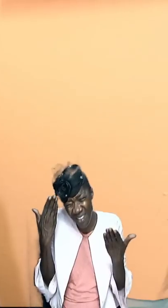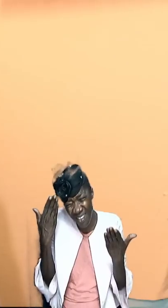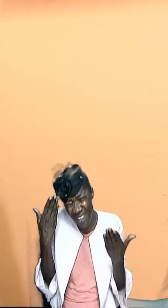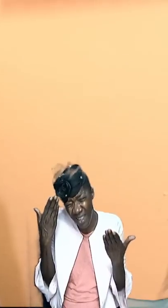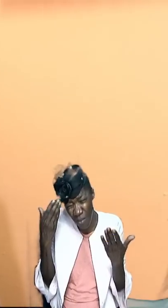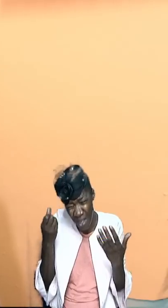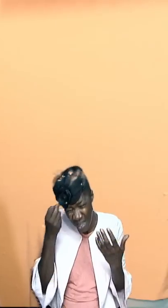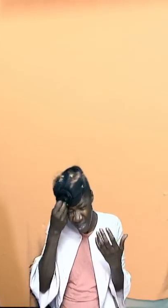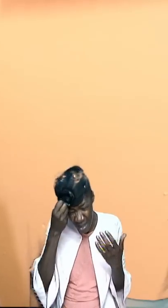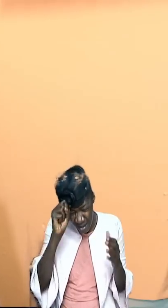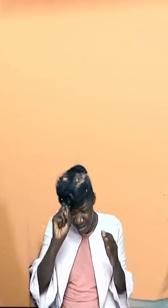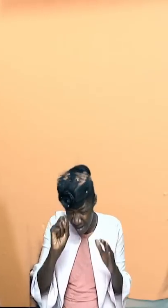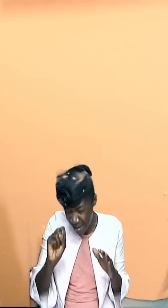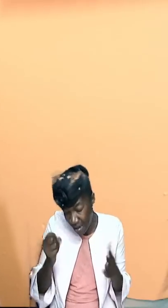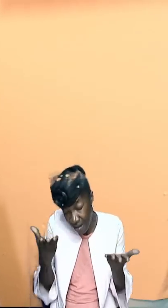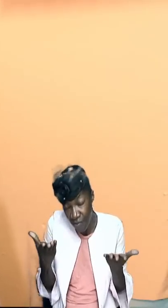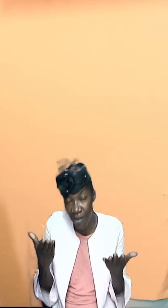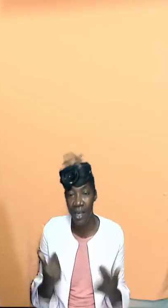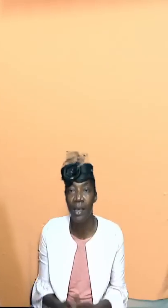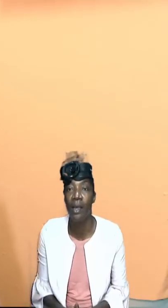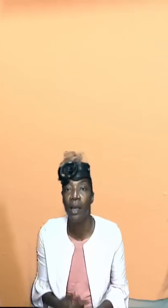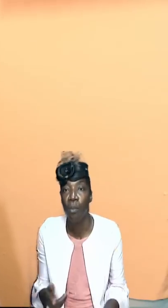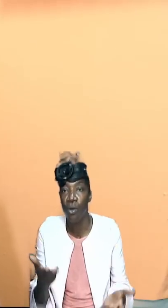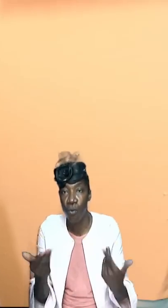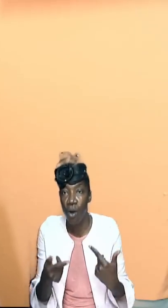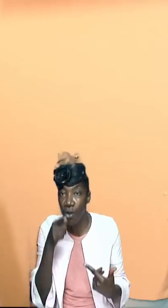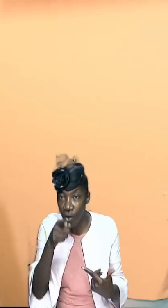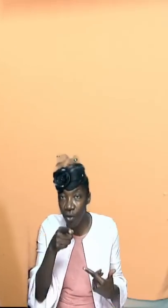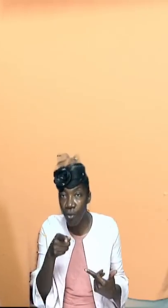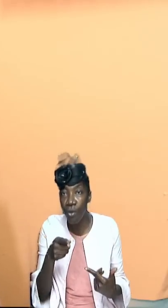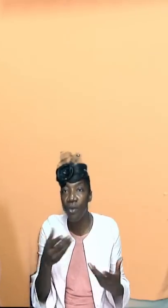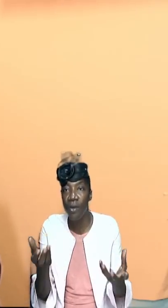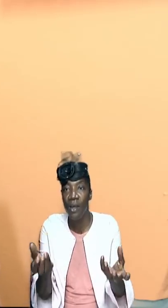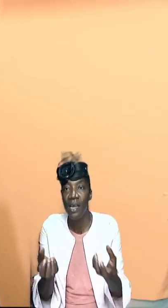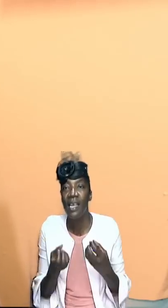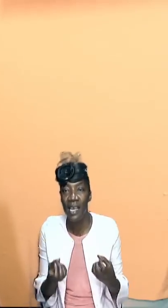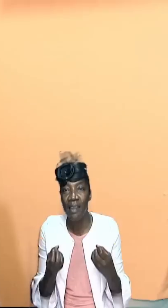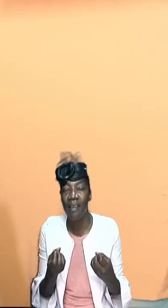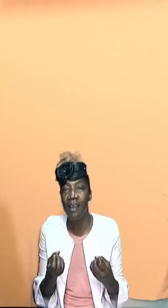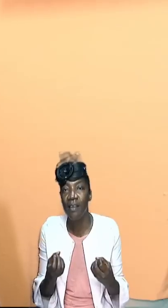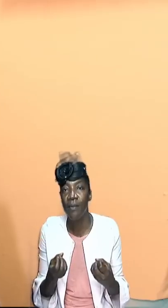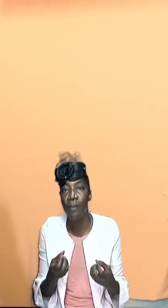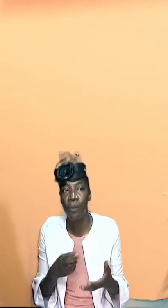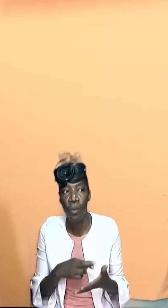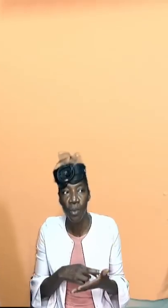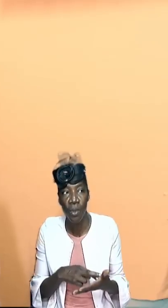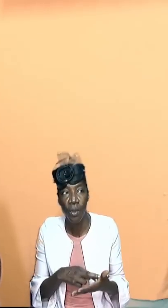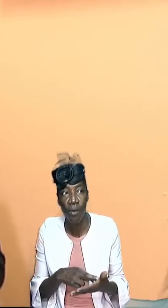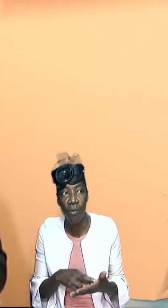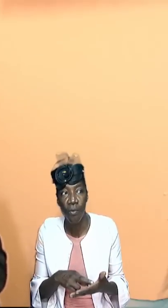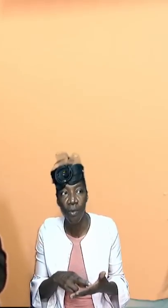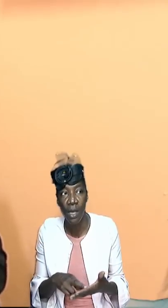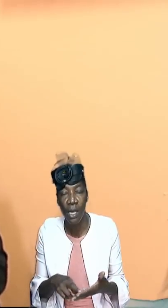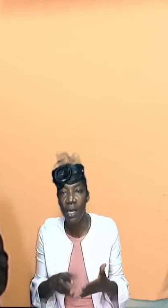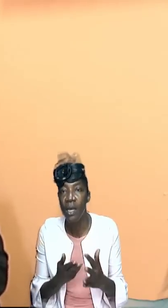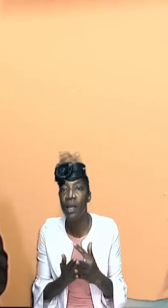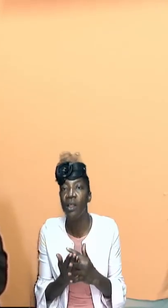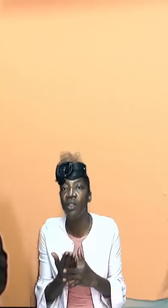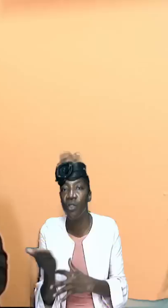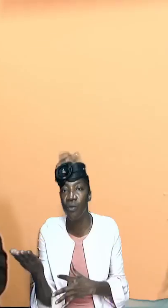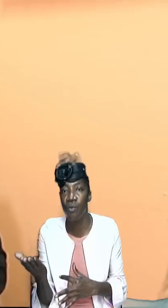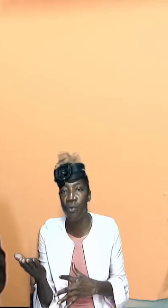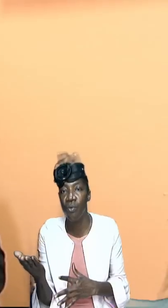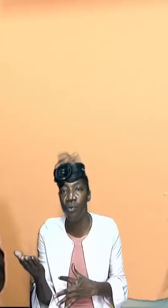scientific, but I want us to get the basic essence of what it is saying. And as I read through it, I'm going to make one quick read and I will